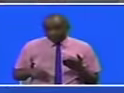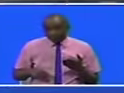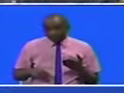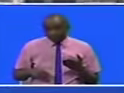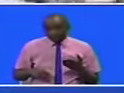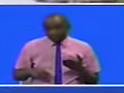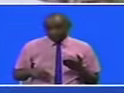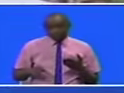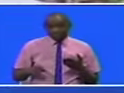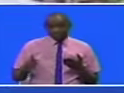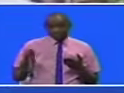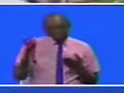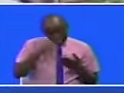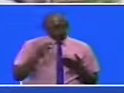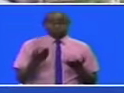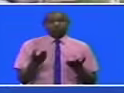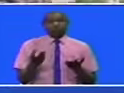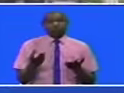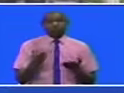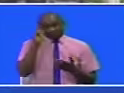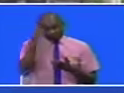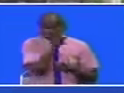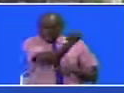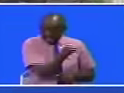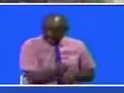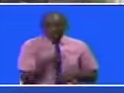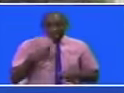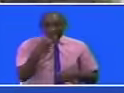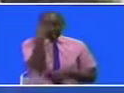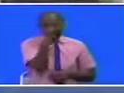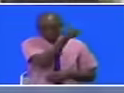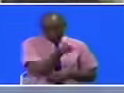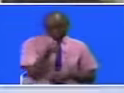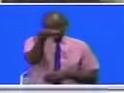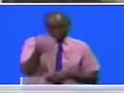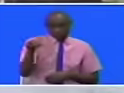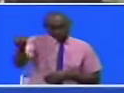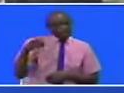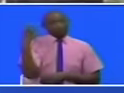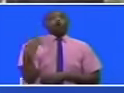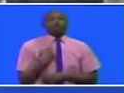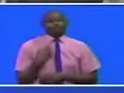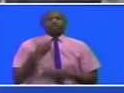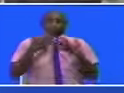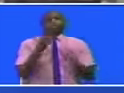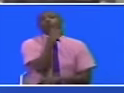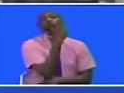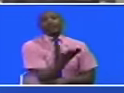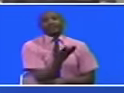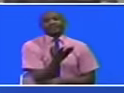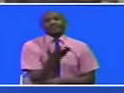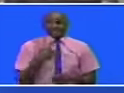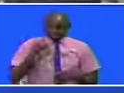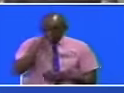inaugurate the first line of the, out of the four lines we have at the factory. We managed to